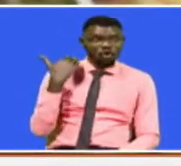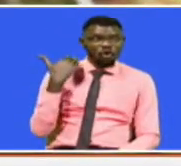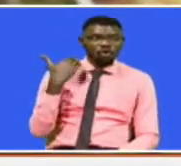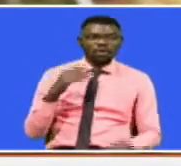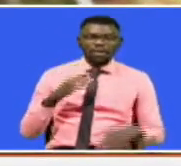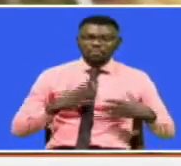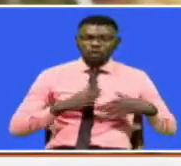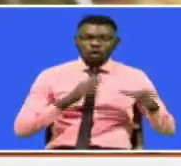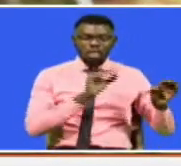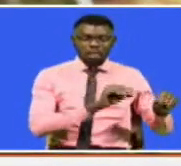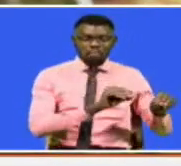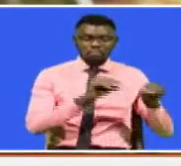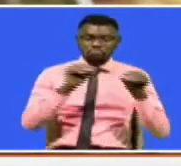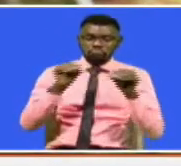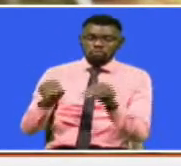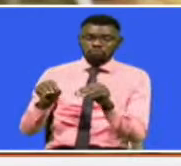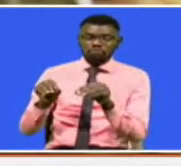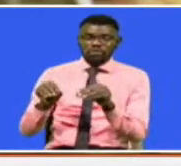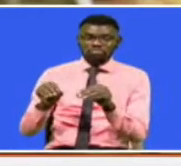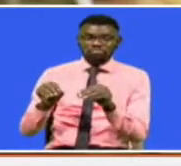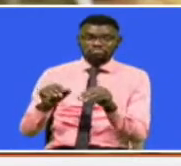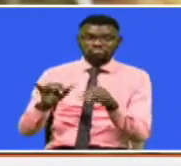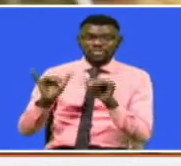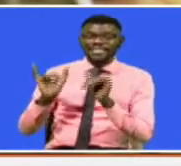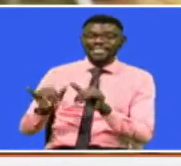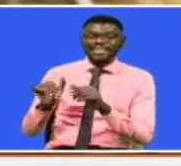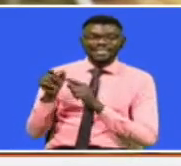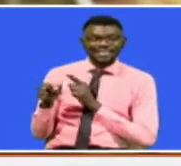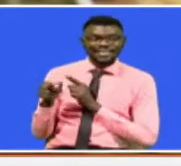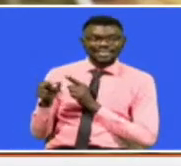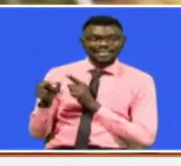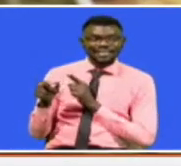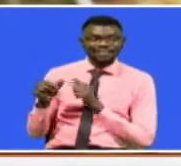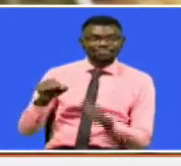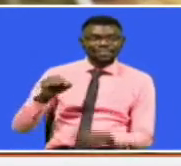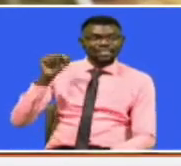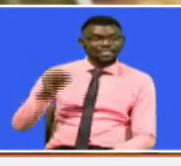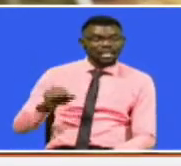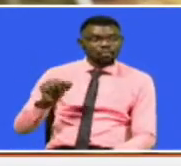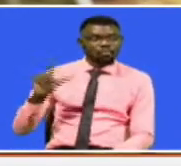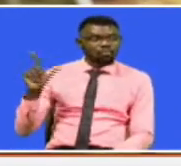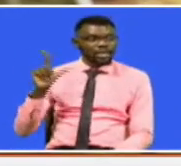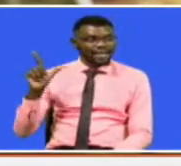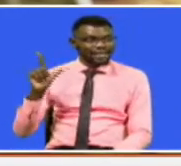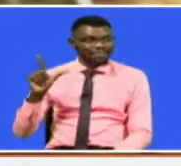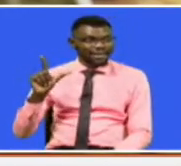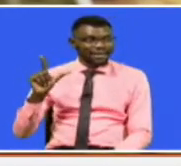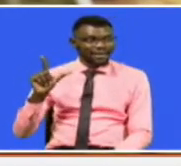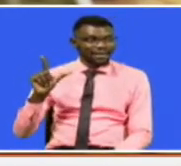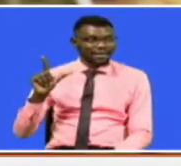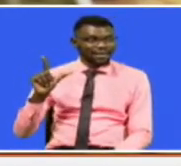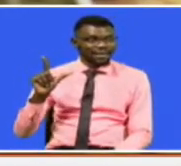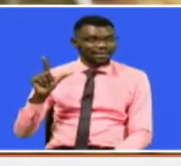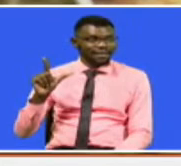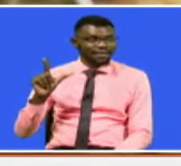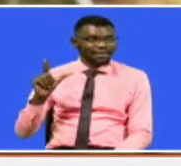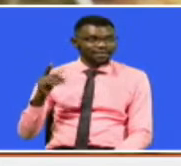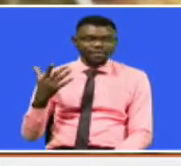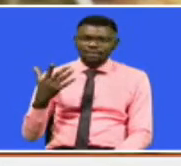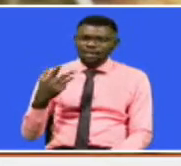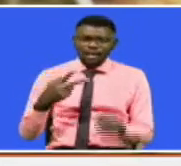people at the southern end of Laikipia in a place called Soil Your. Seven